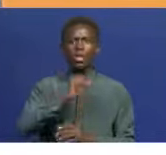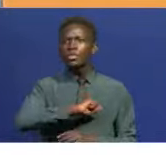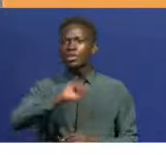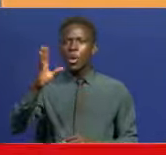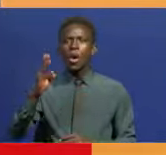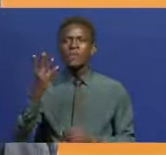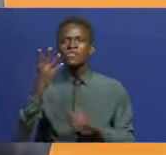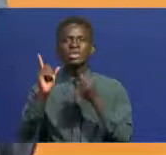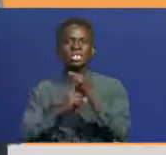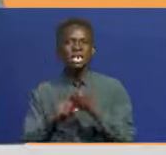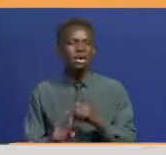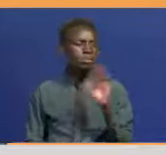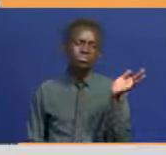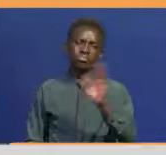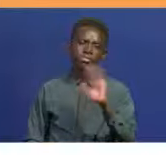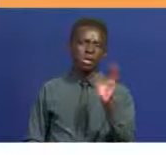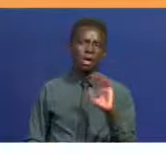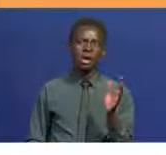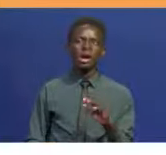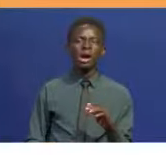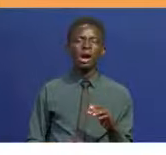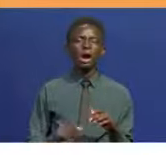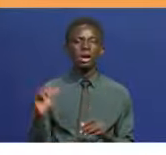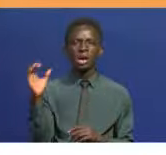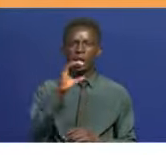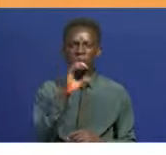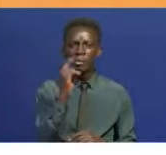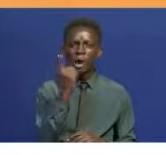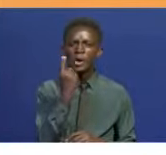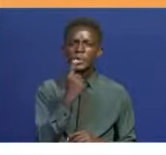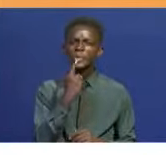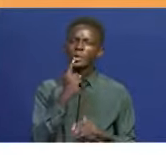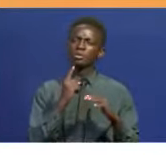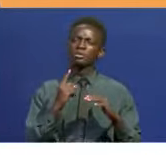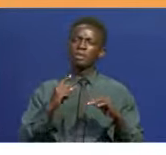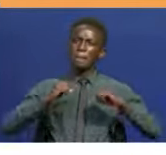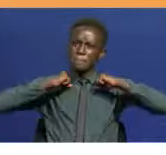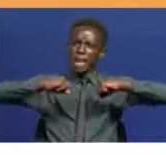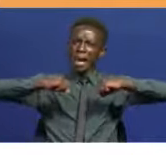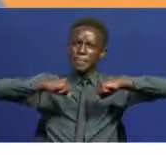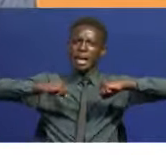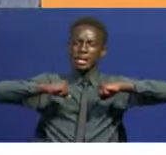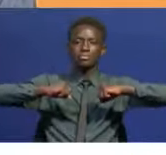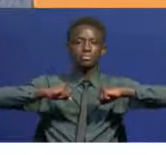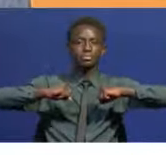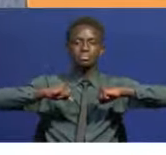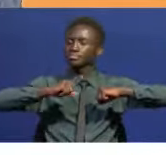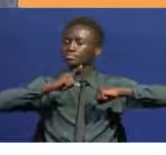wherever. Prime clients, I won't mention them here, were not willing to pay